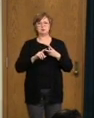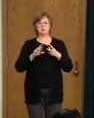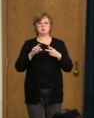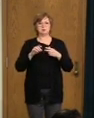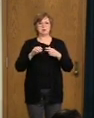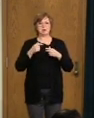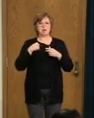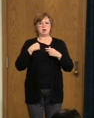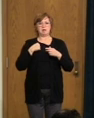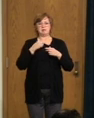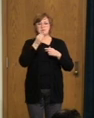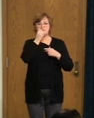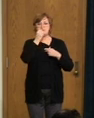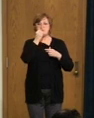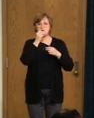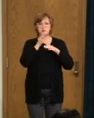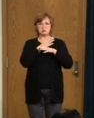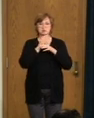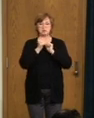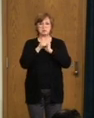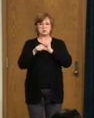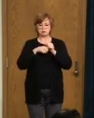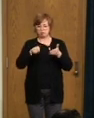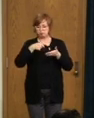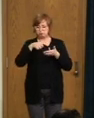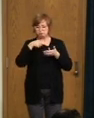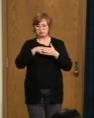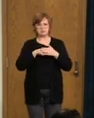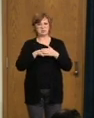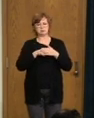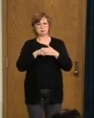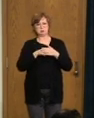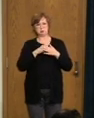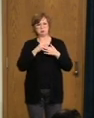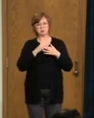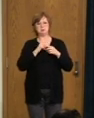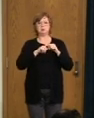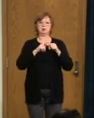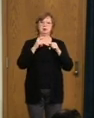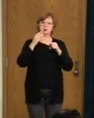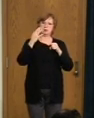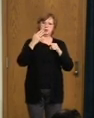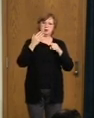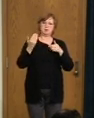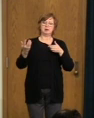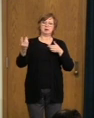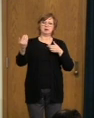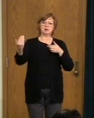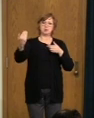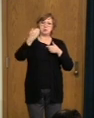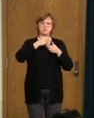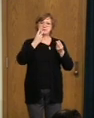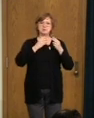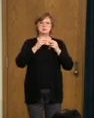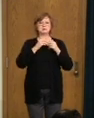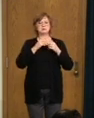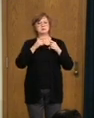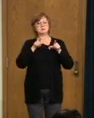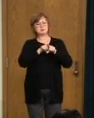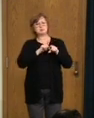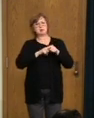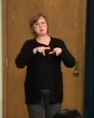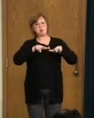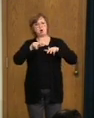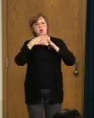that physical distance, but going for a walk is safer. So I think it is important to reimagine Christmas this year and the new